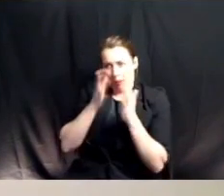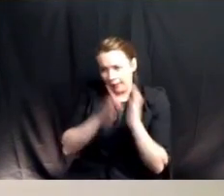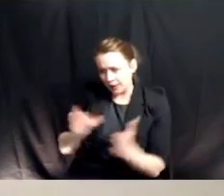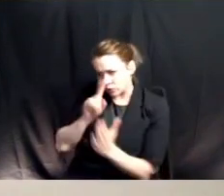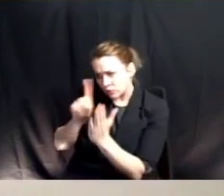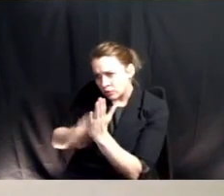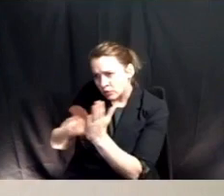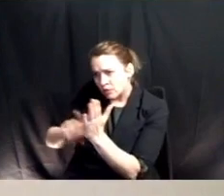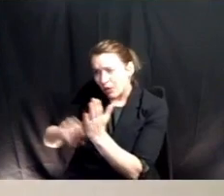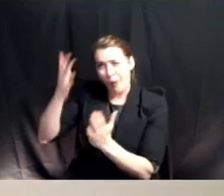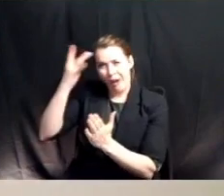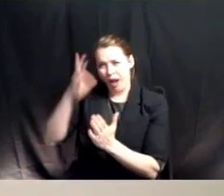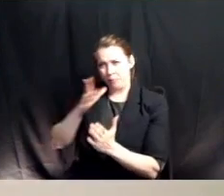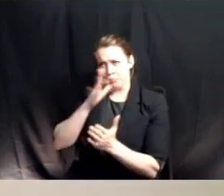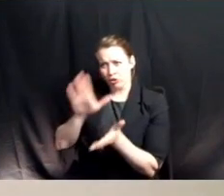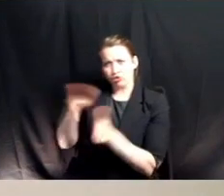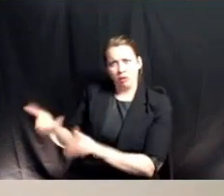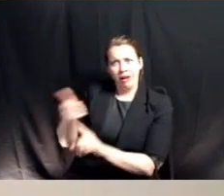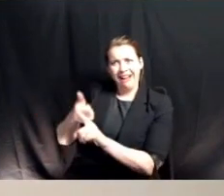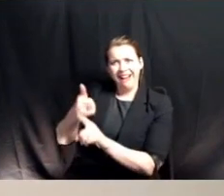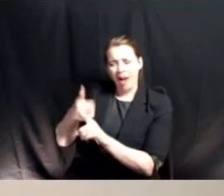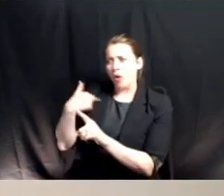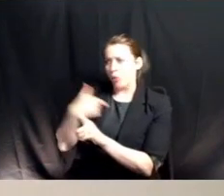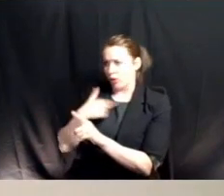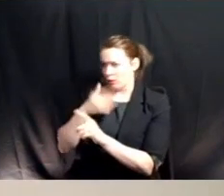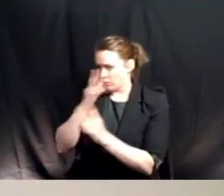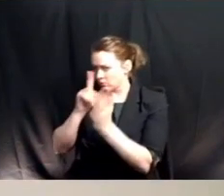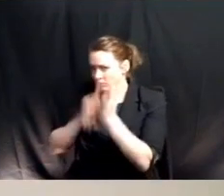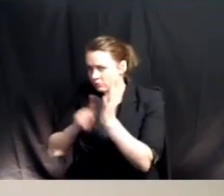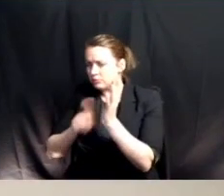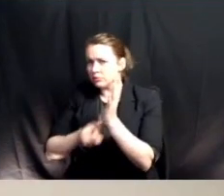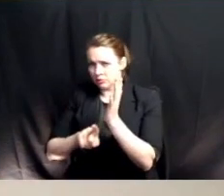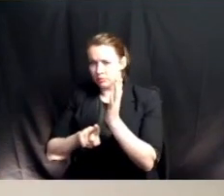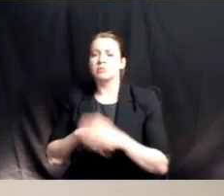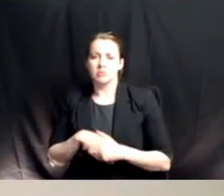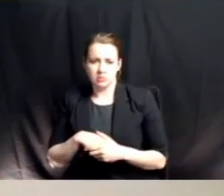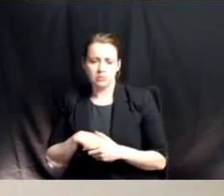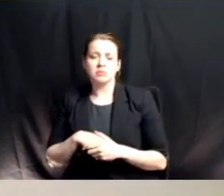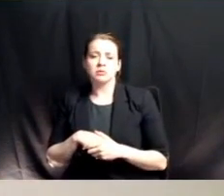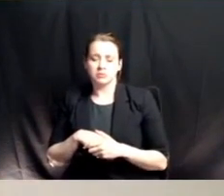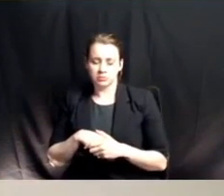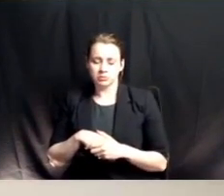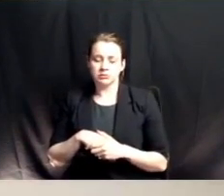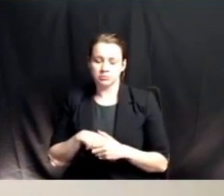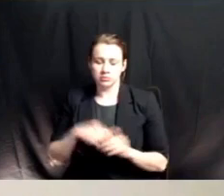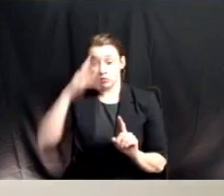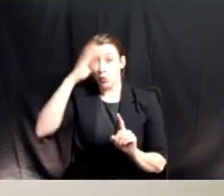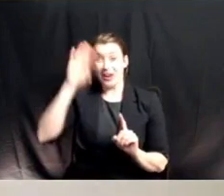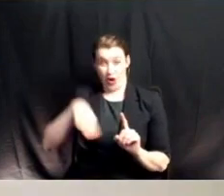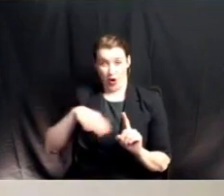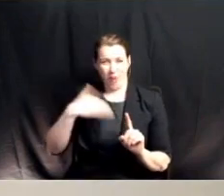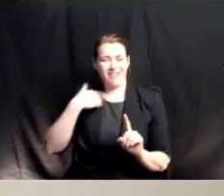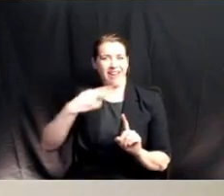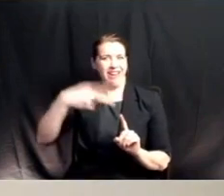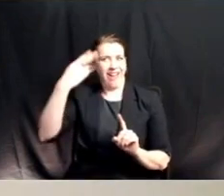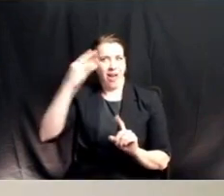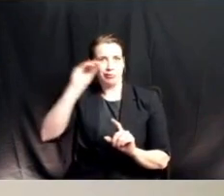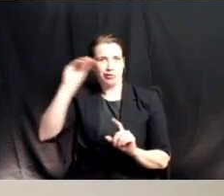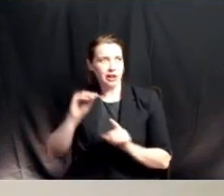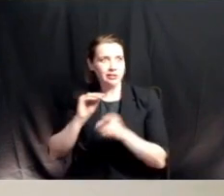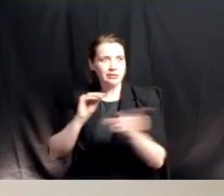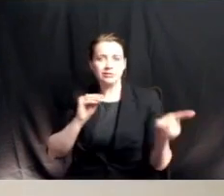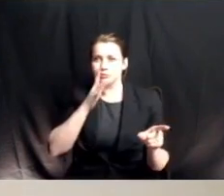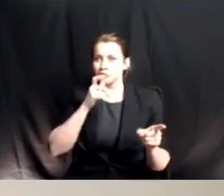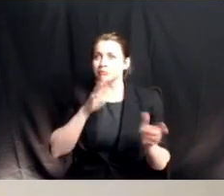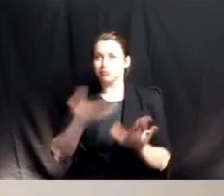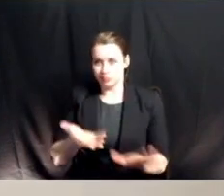Review Committee. We know that we have a high rate of maternal mortality, and that is one of the thrusts